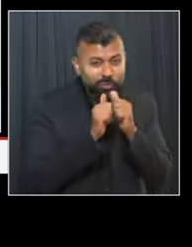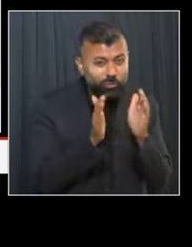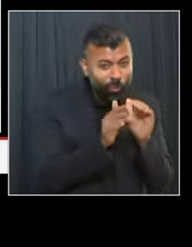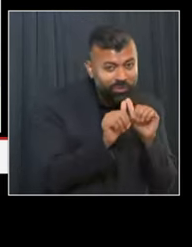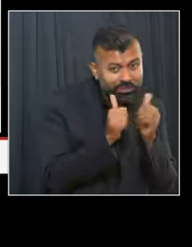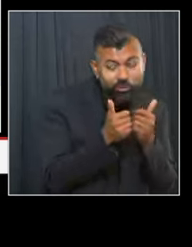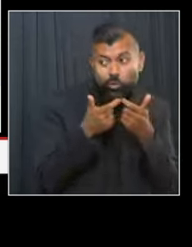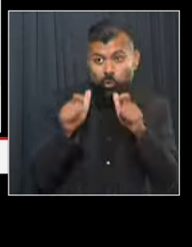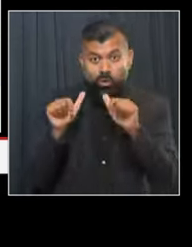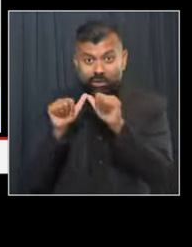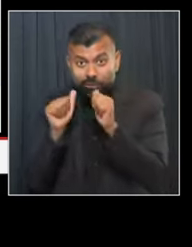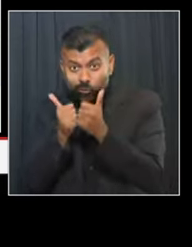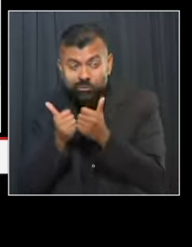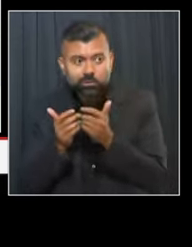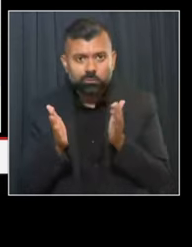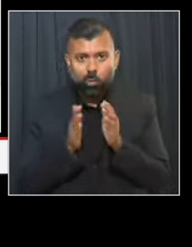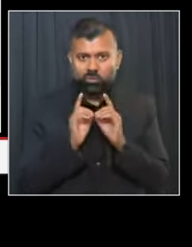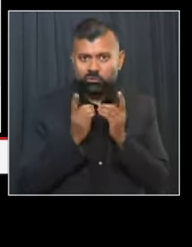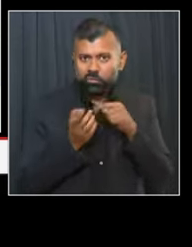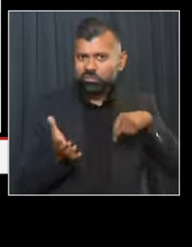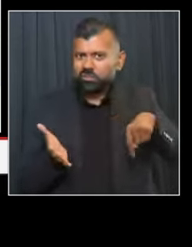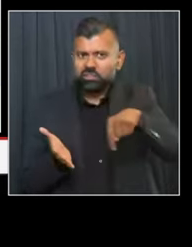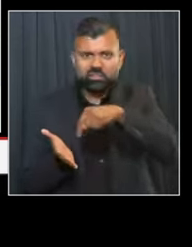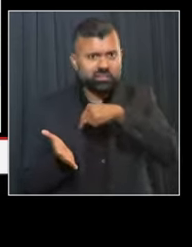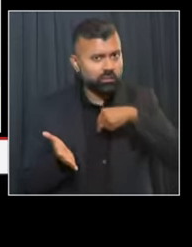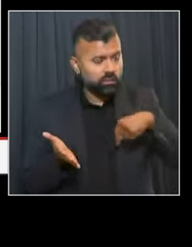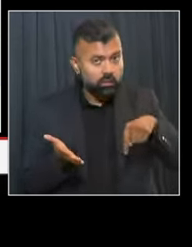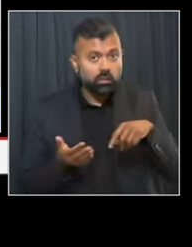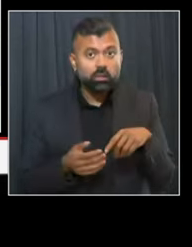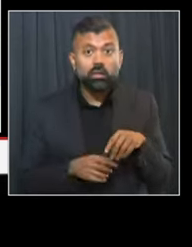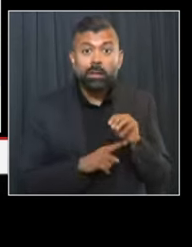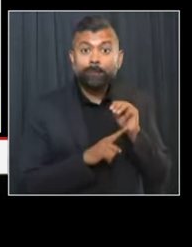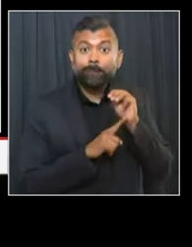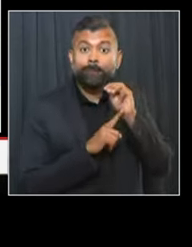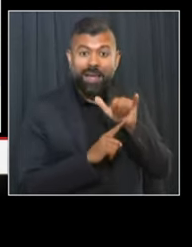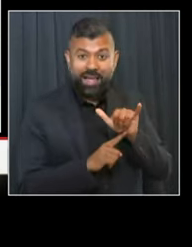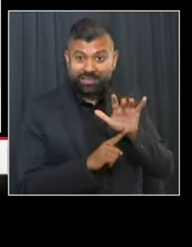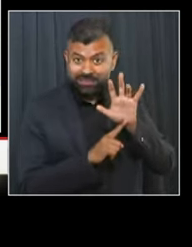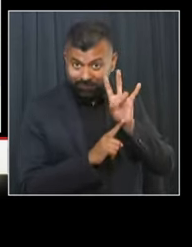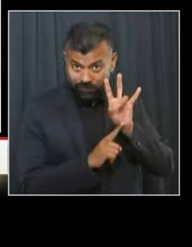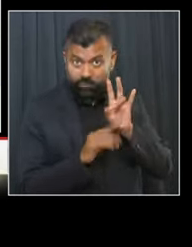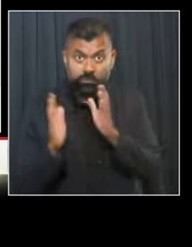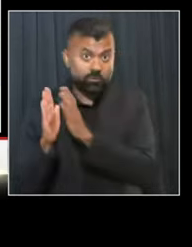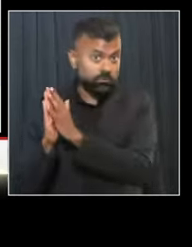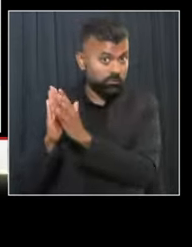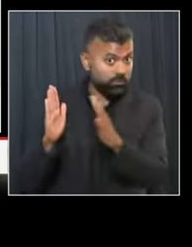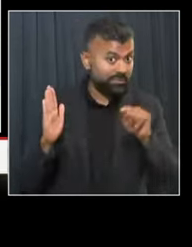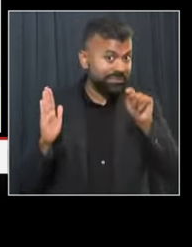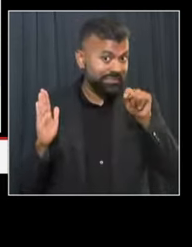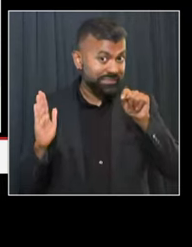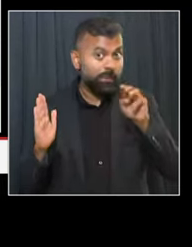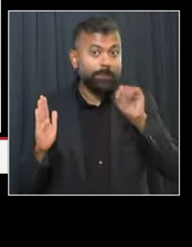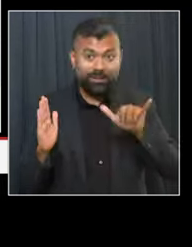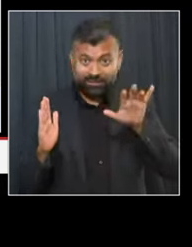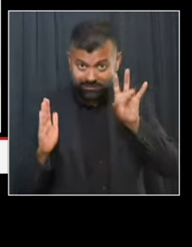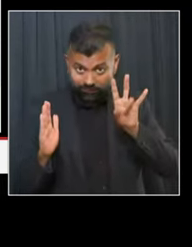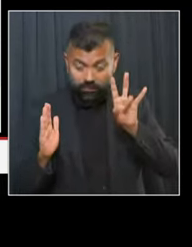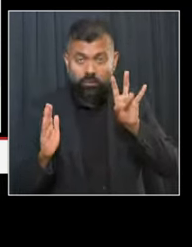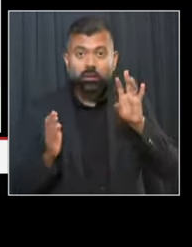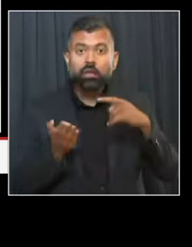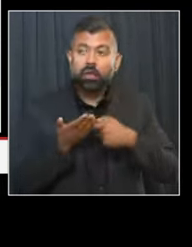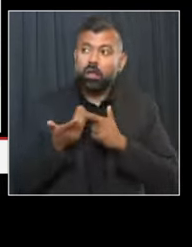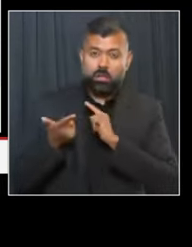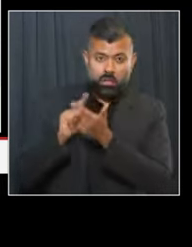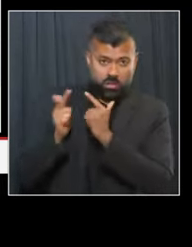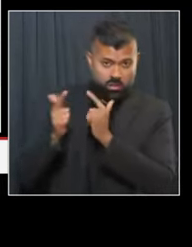around May 7th determining, as a result of all this deliberation across all these spreadsheets, we believe we have a budget